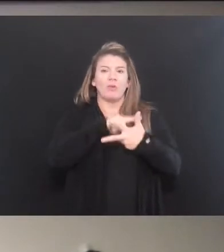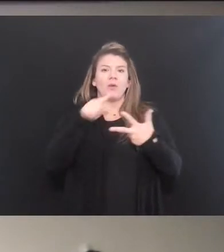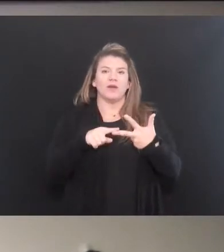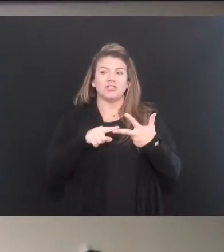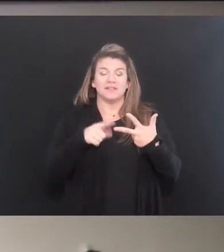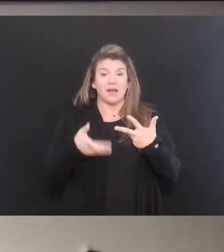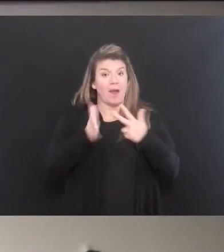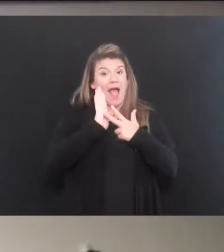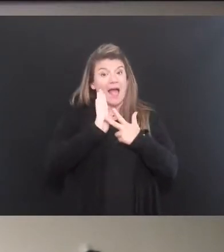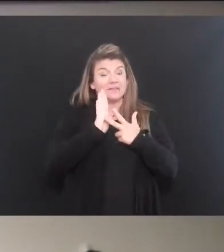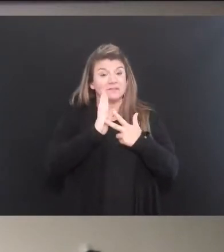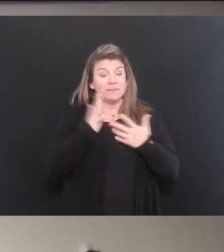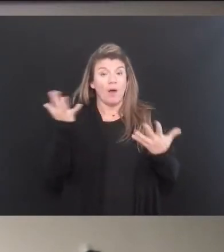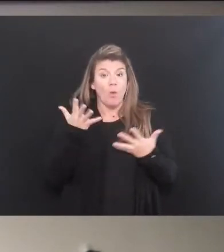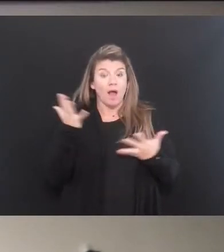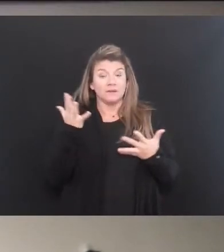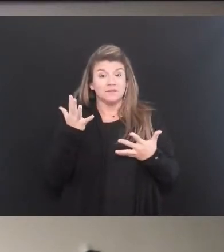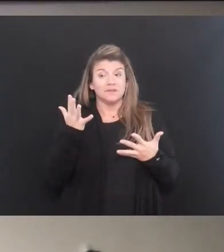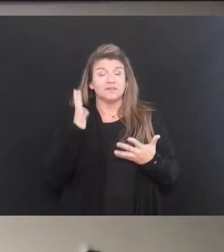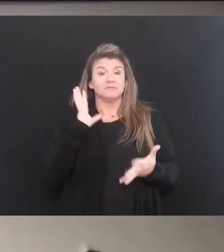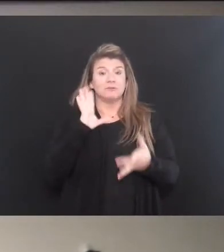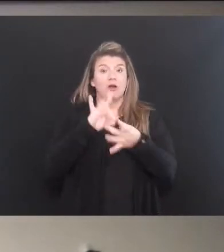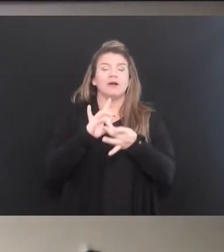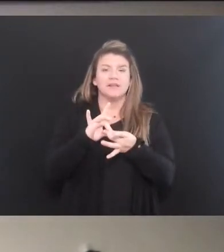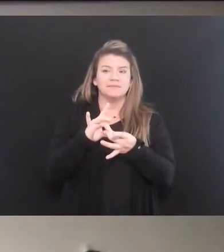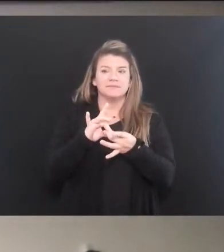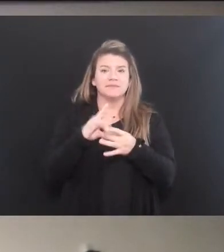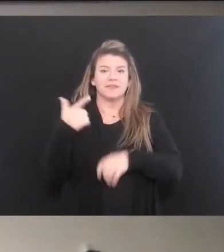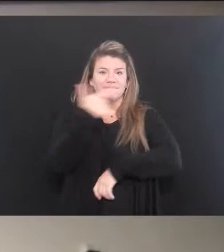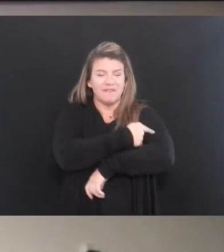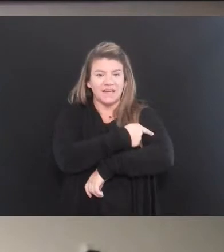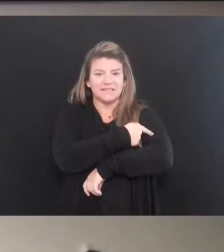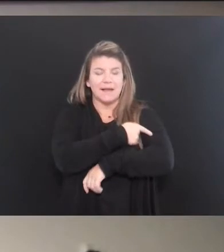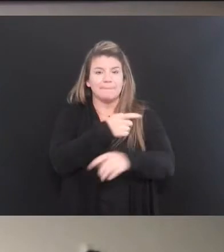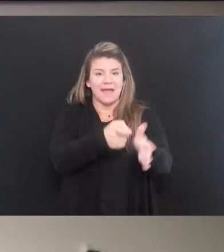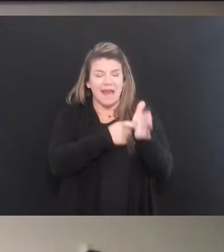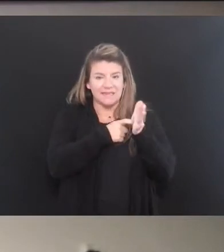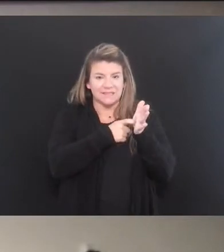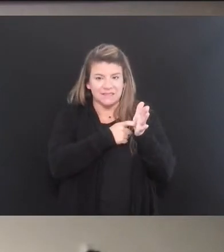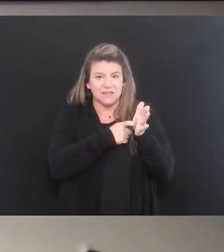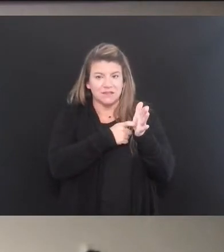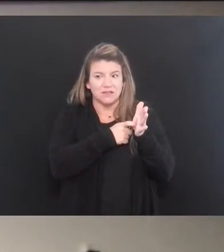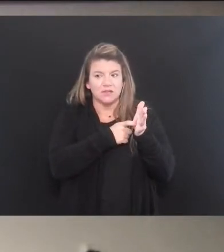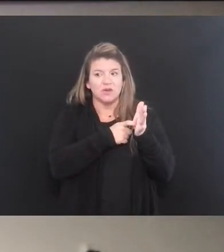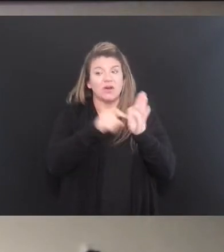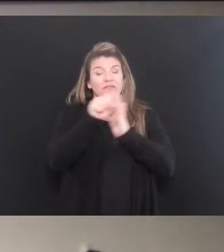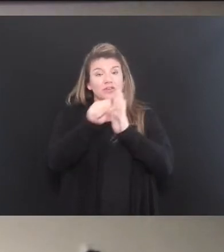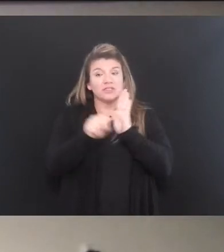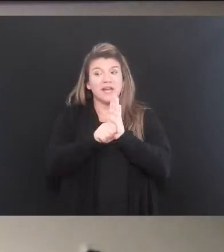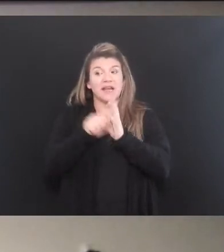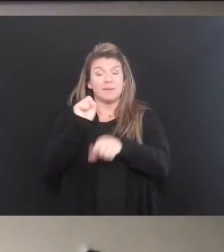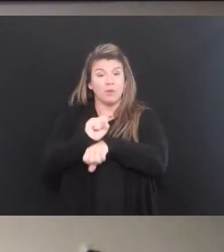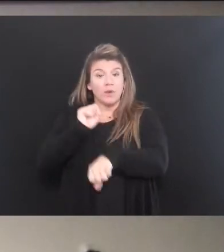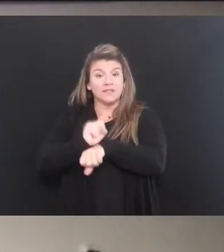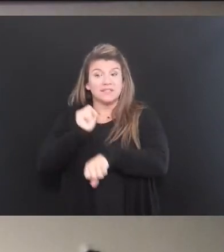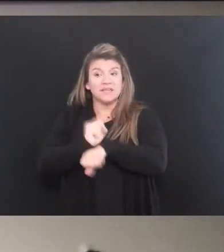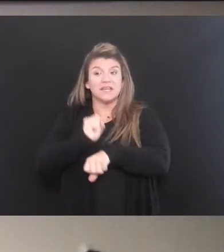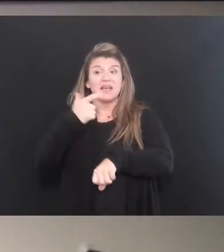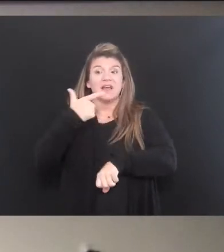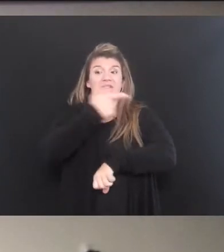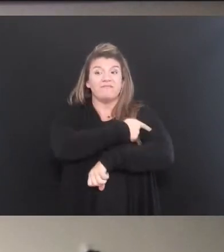were asked about, which was in regards to vaccine mandates for state employees,